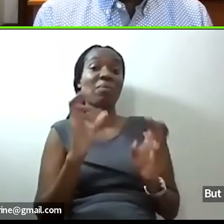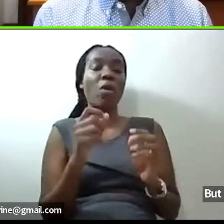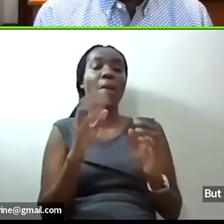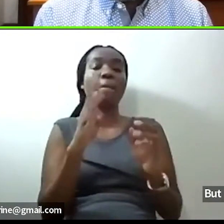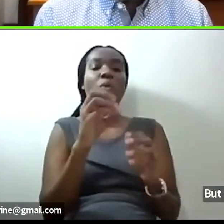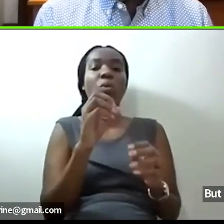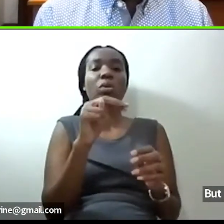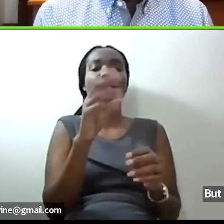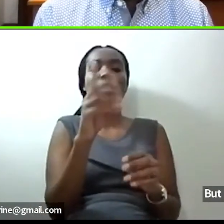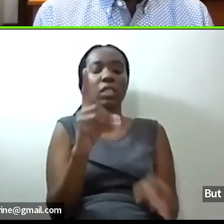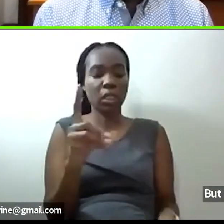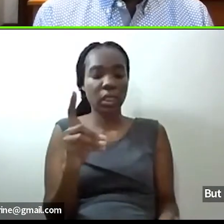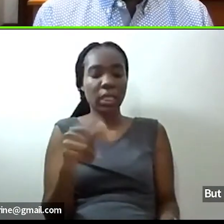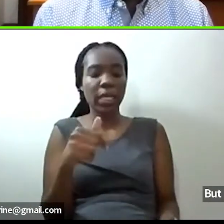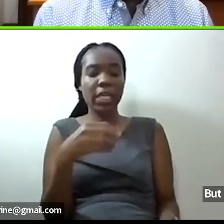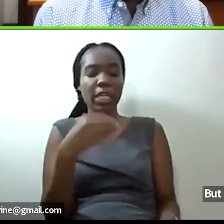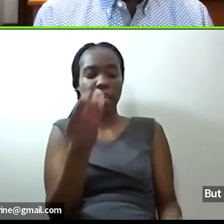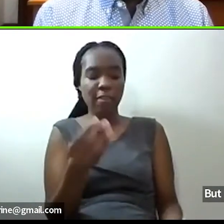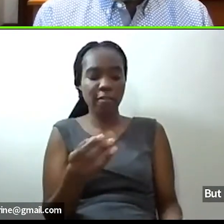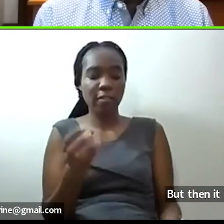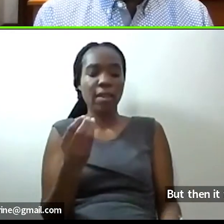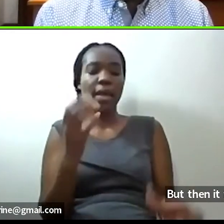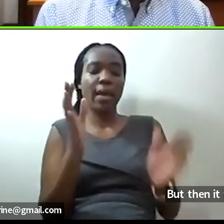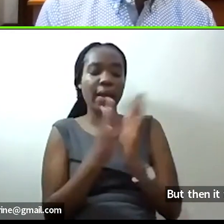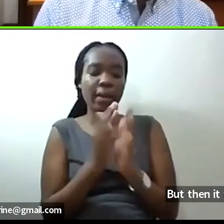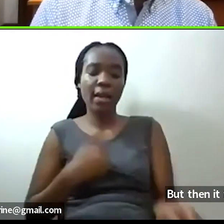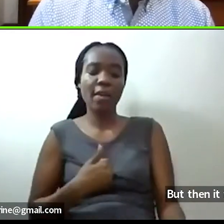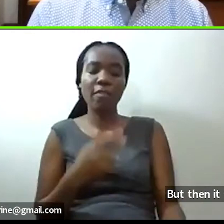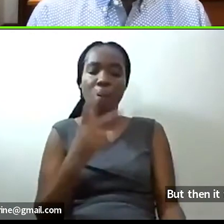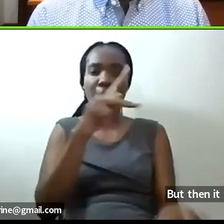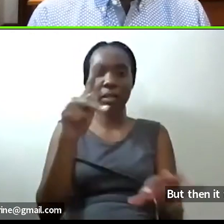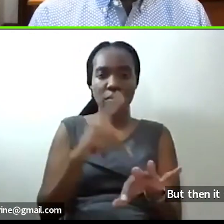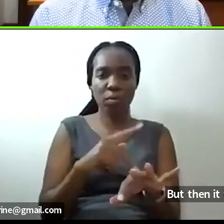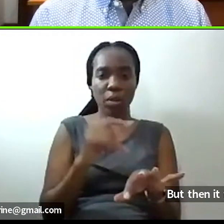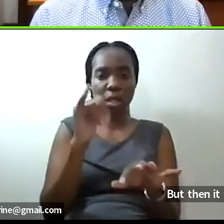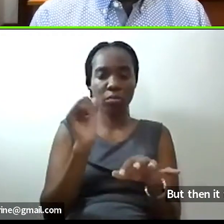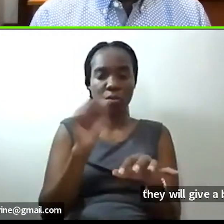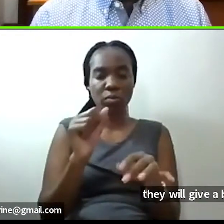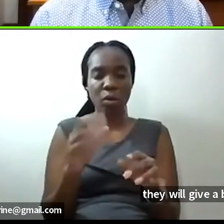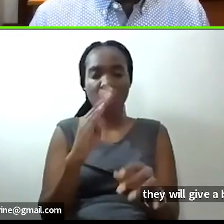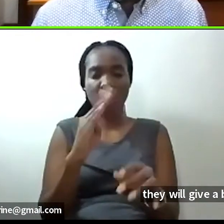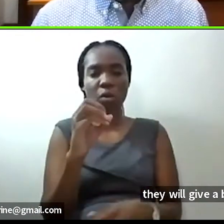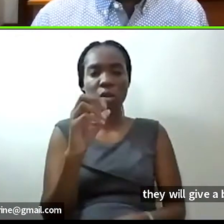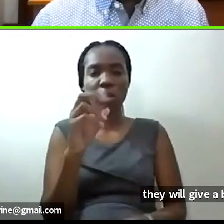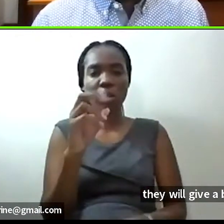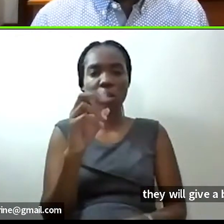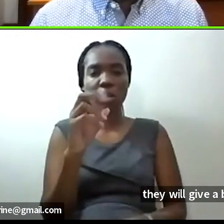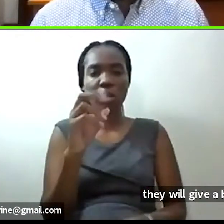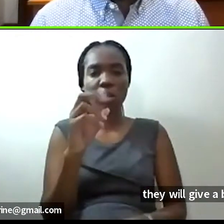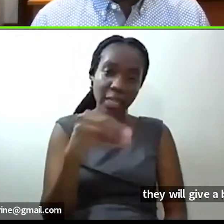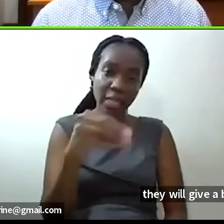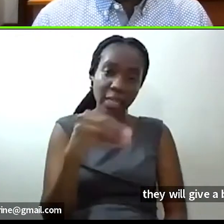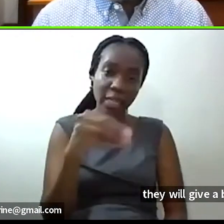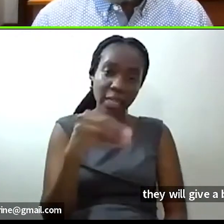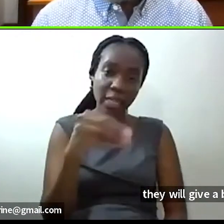same principles where they will give a bond, they will come and collect money for a period that we call it corporate bond. It could